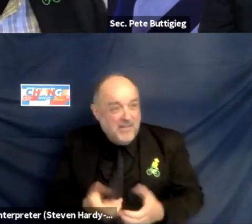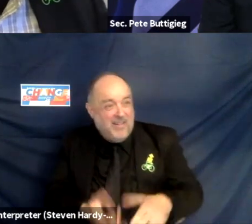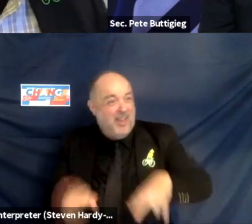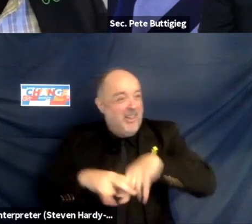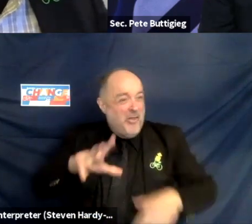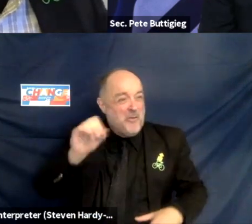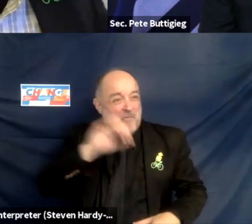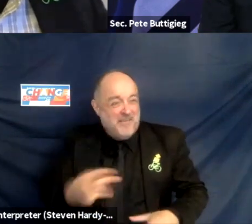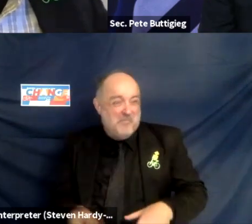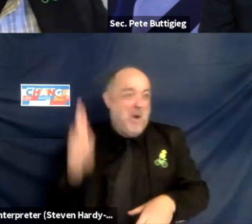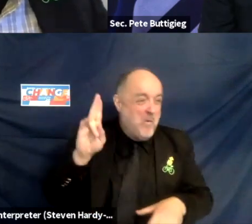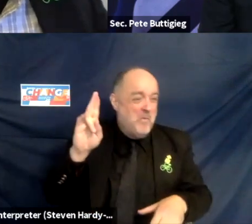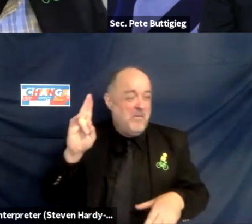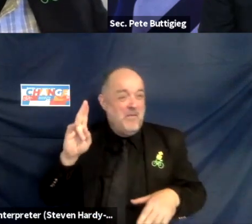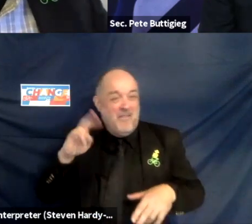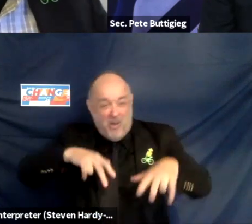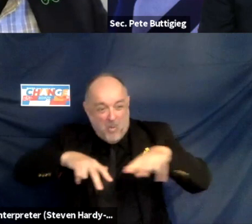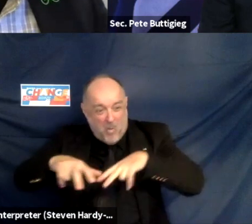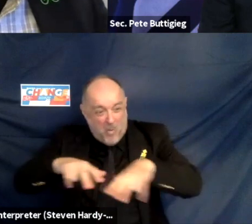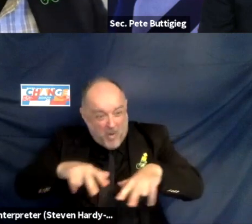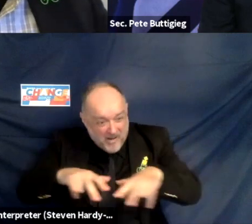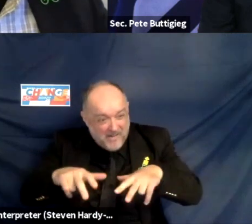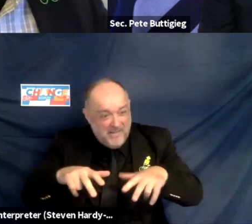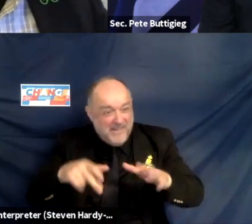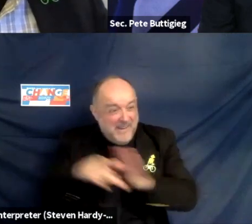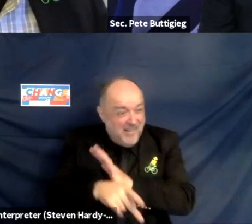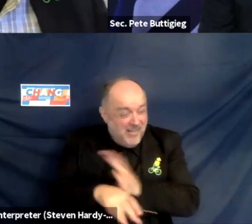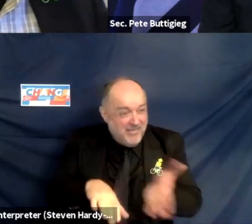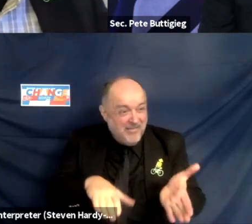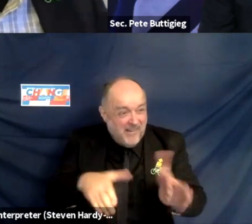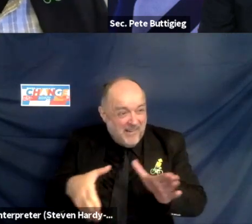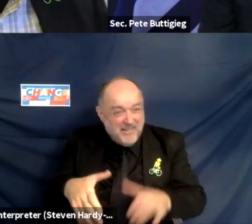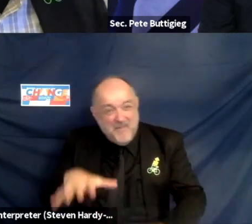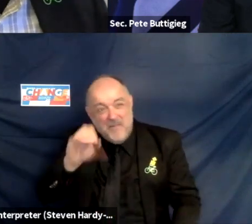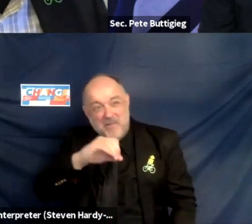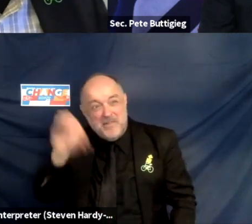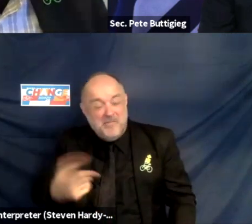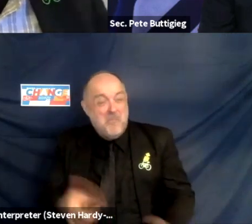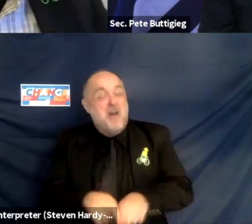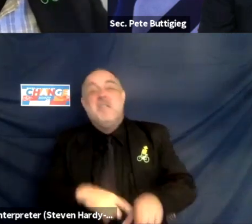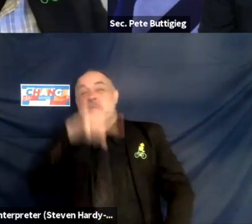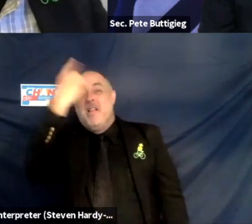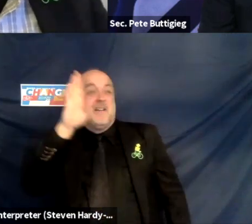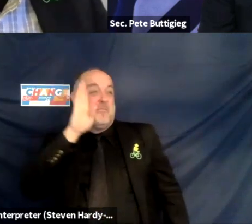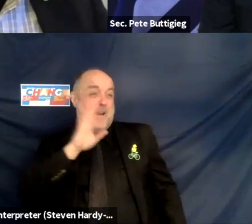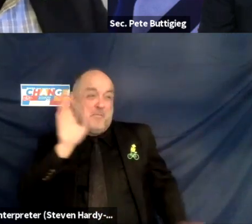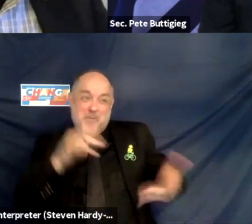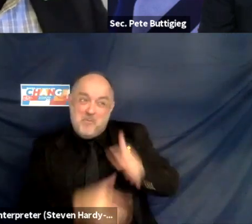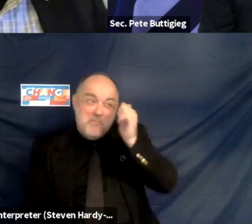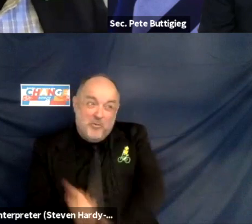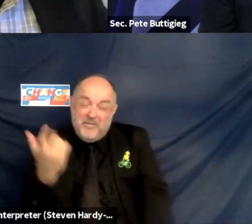and the number of people killed while walking has increased over 50%. And we know Black and brown people are overrepresented in those numbers.